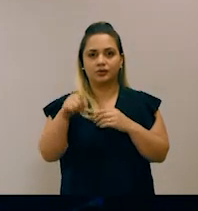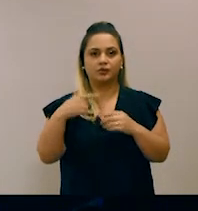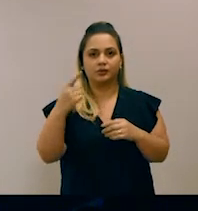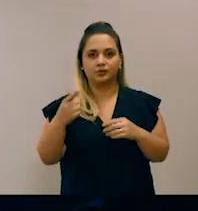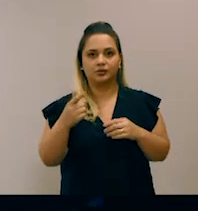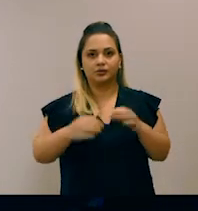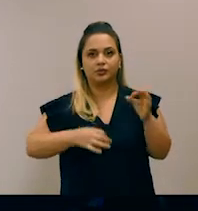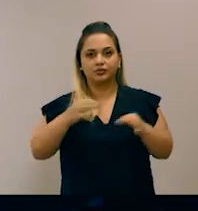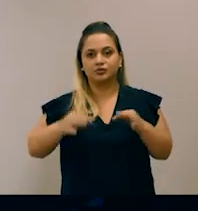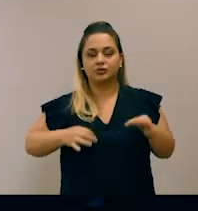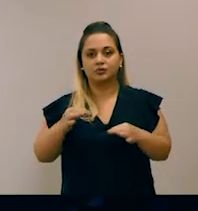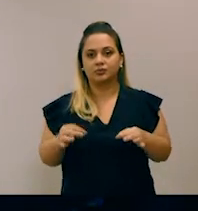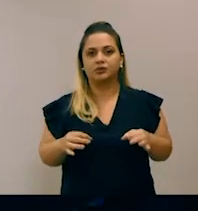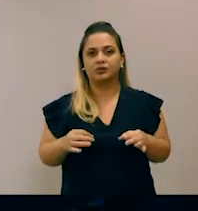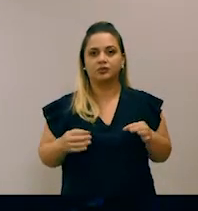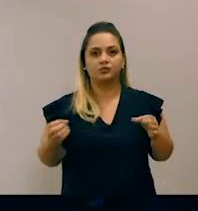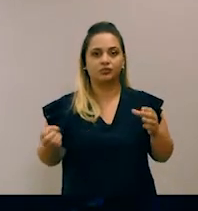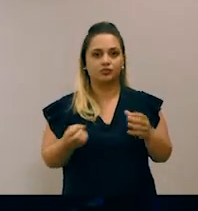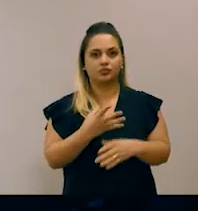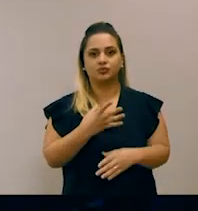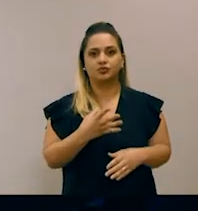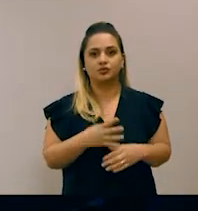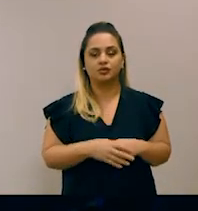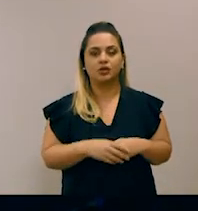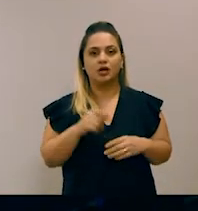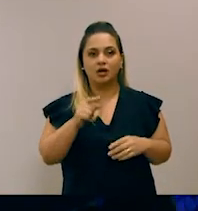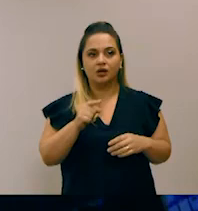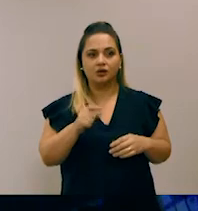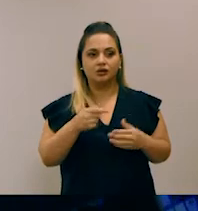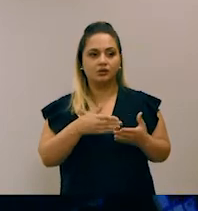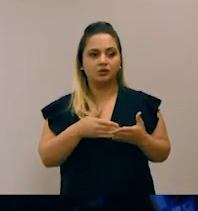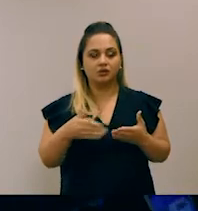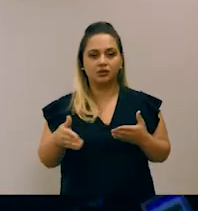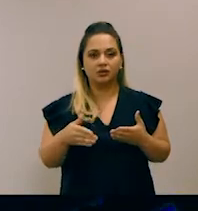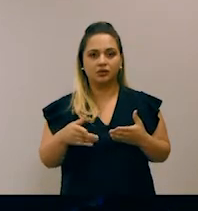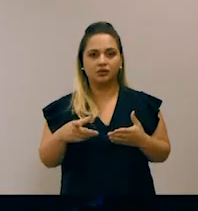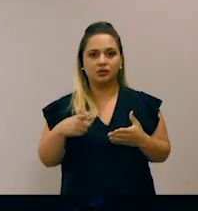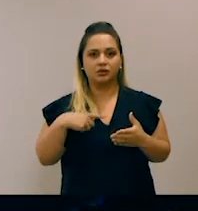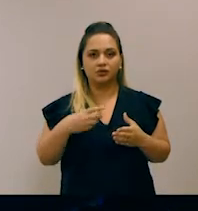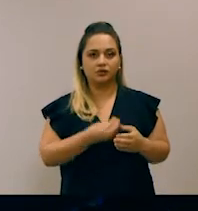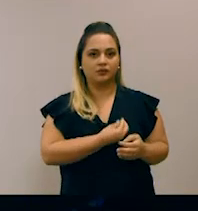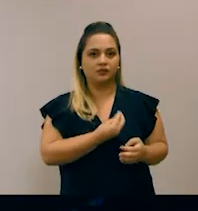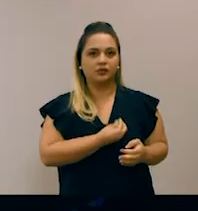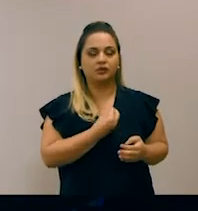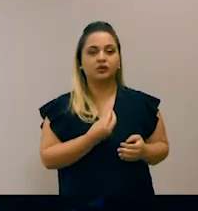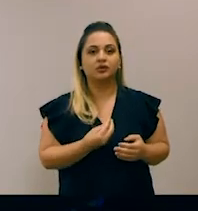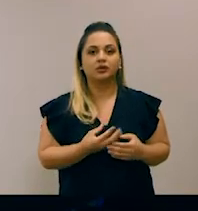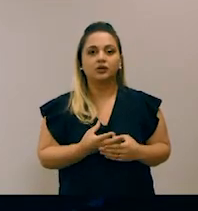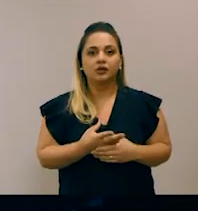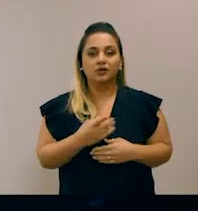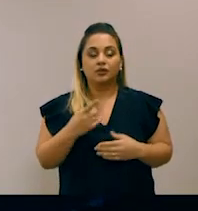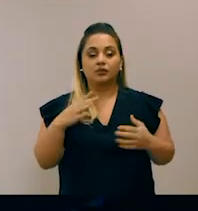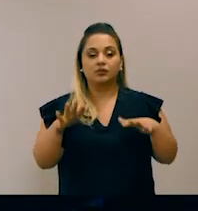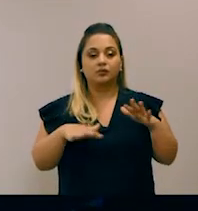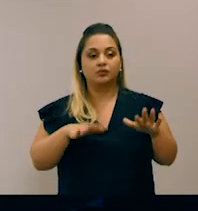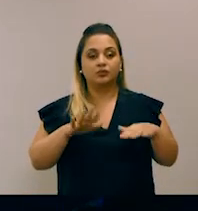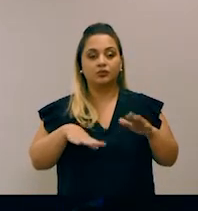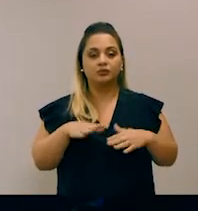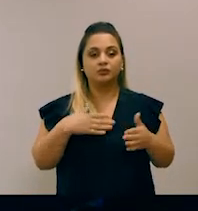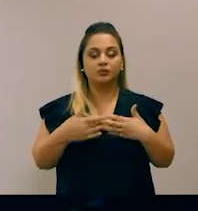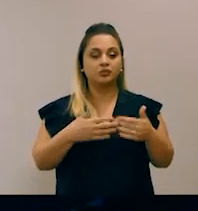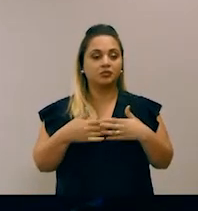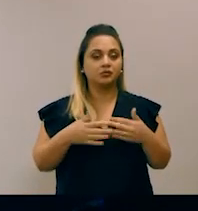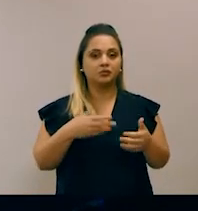judgment, that this material error happens. So any material